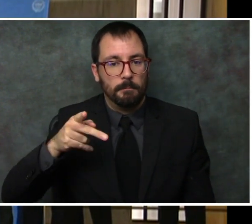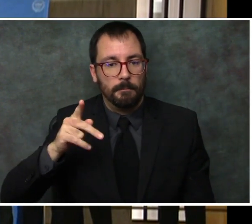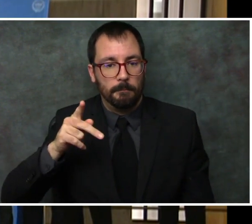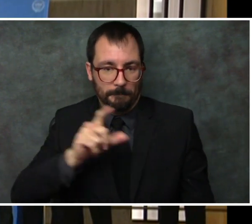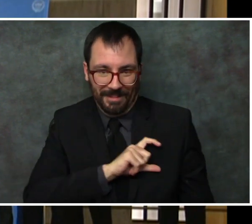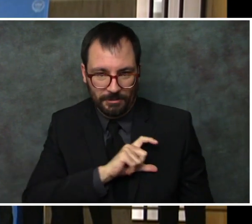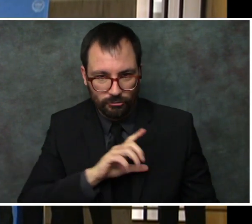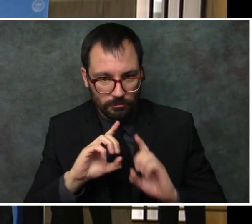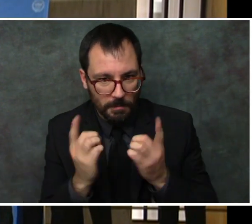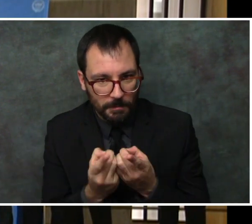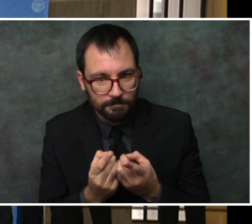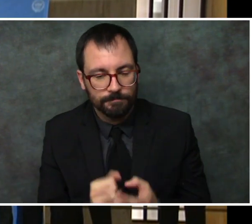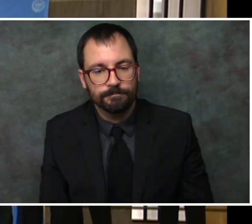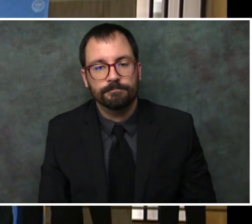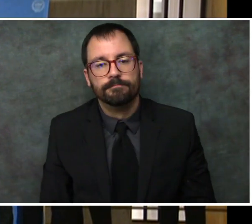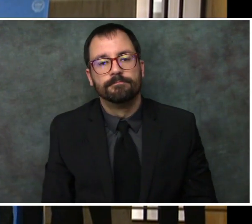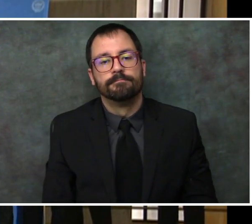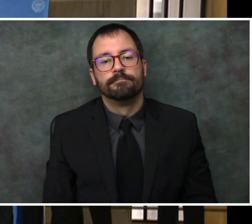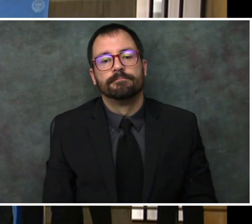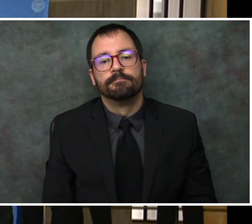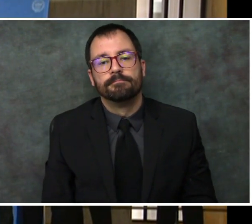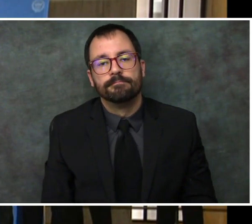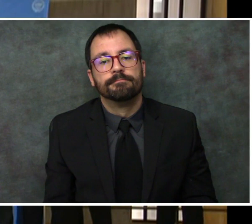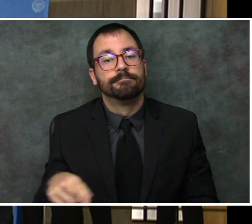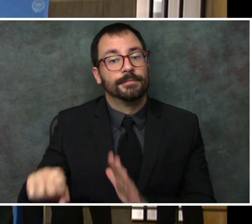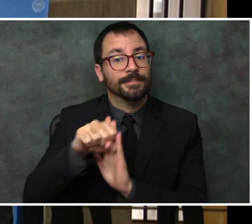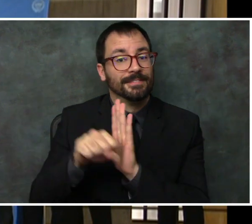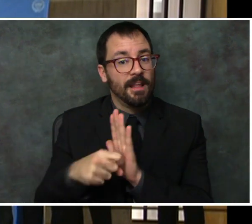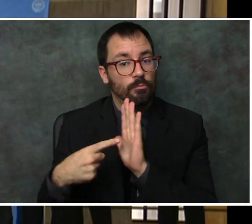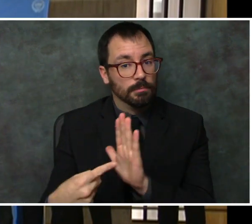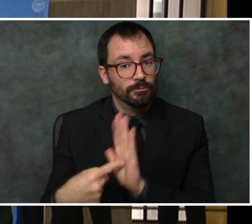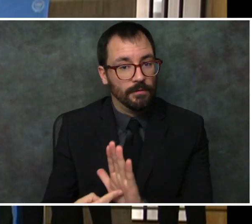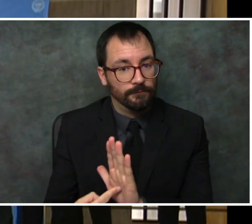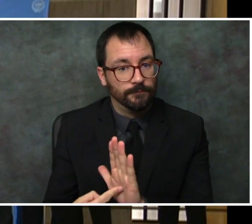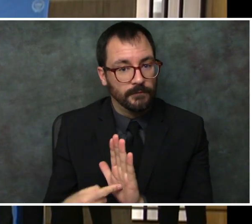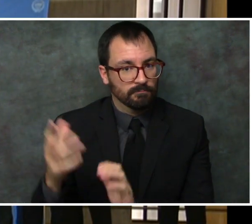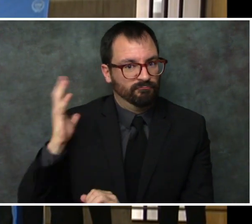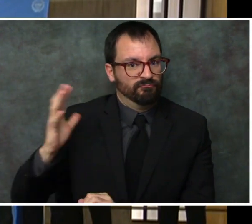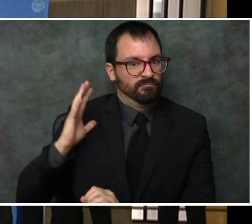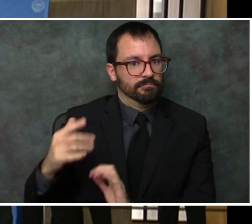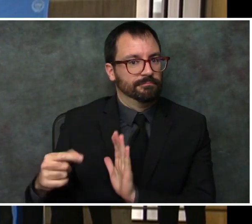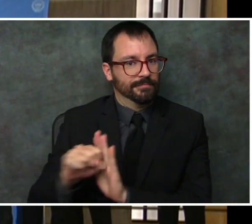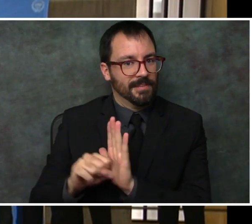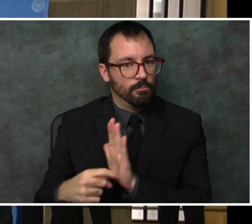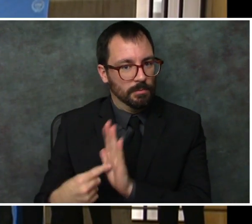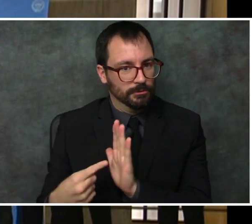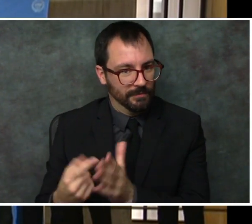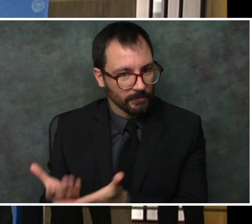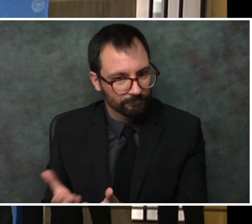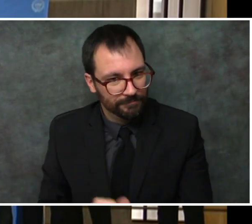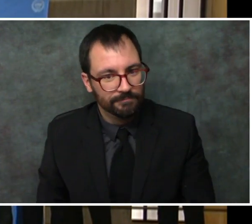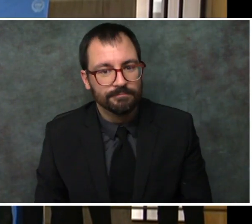Reverend Jeffrey Brown, Associate Pastor, Historic 12th Baptist Church in Roxbury.